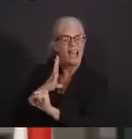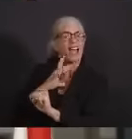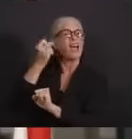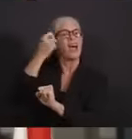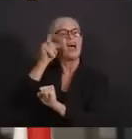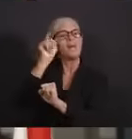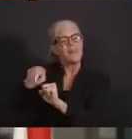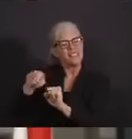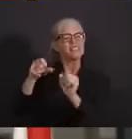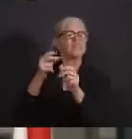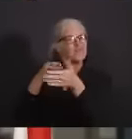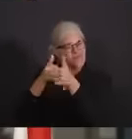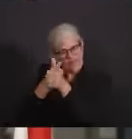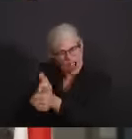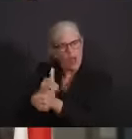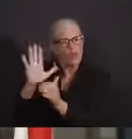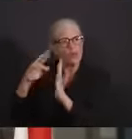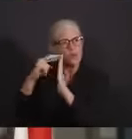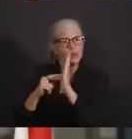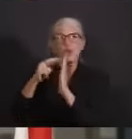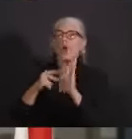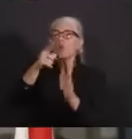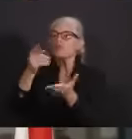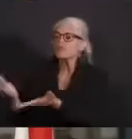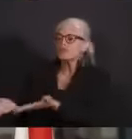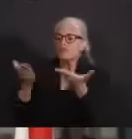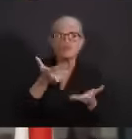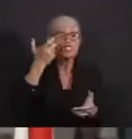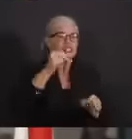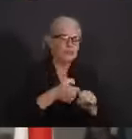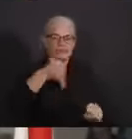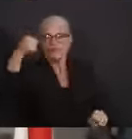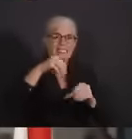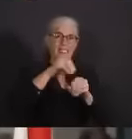not run the generator inside your home. That can be fatal. Make